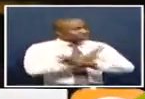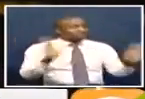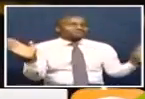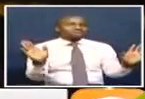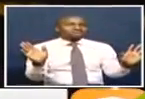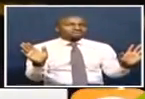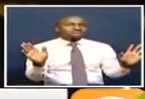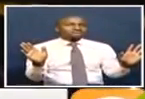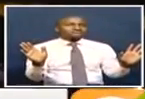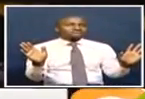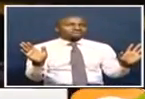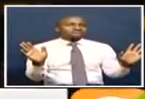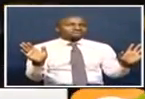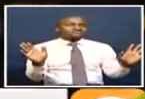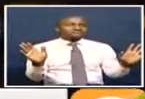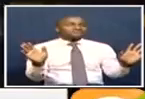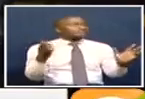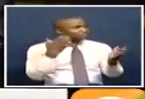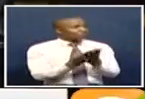closed. You have closed.